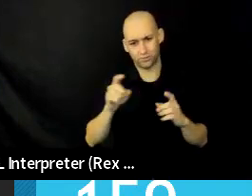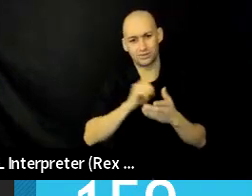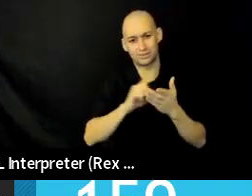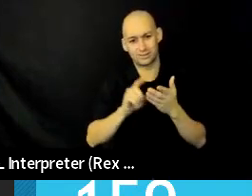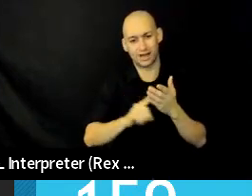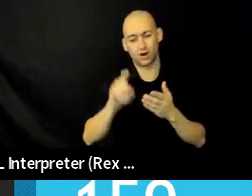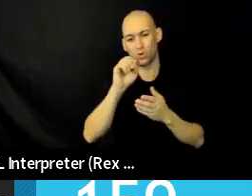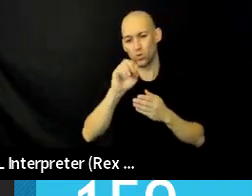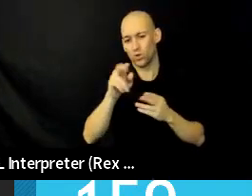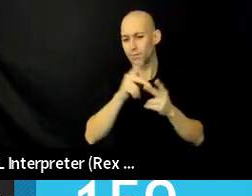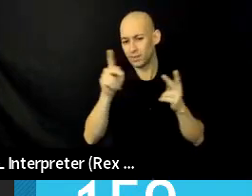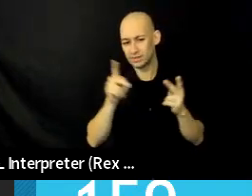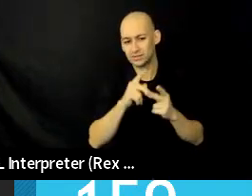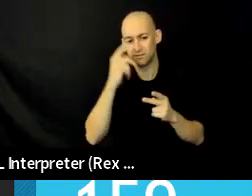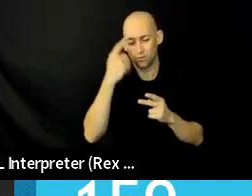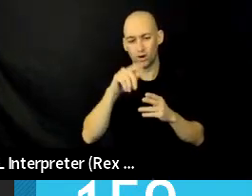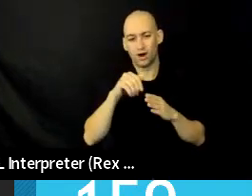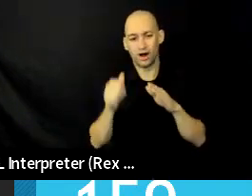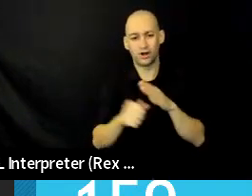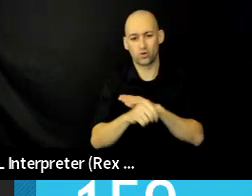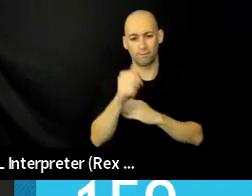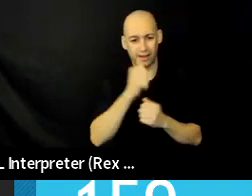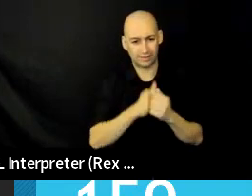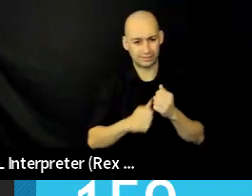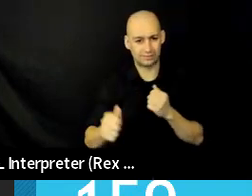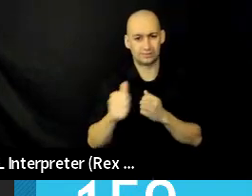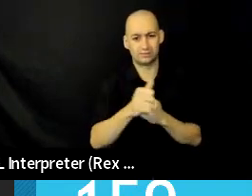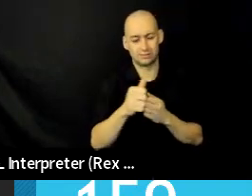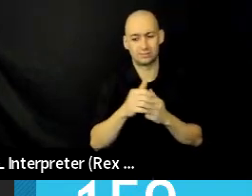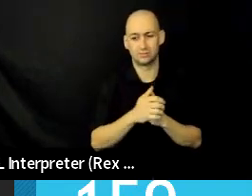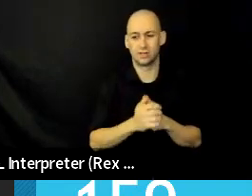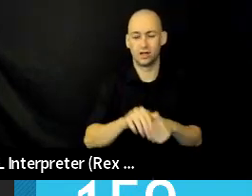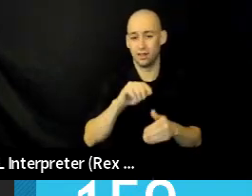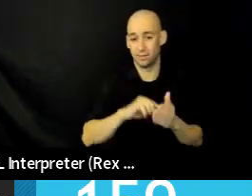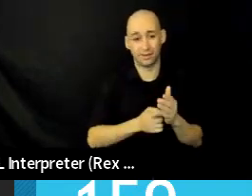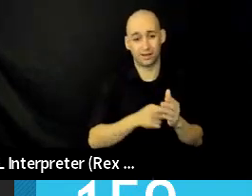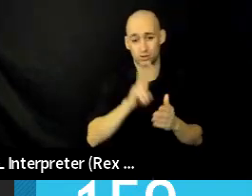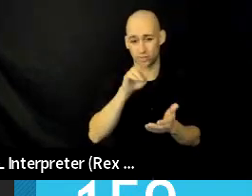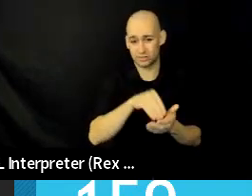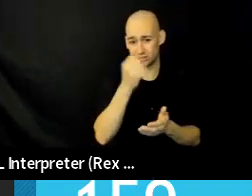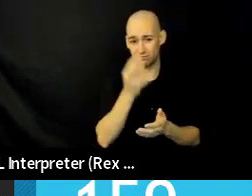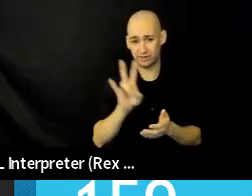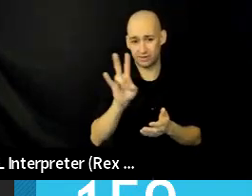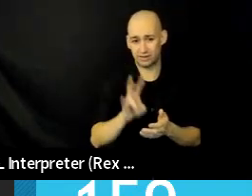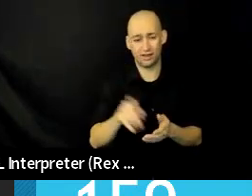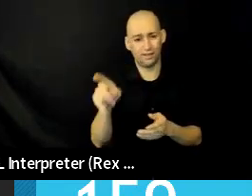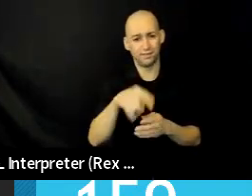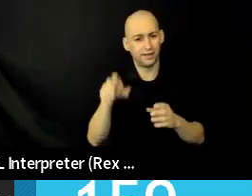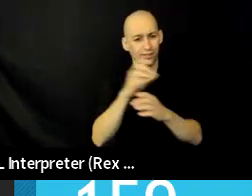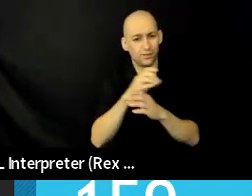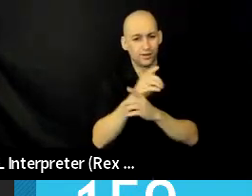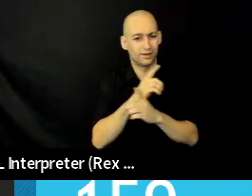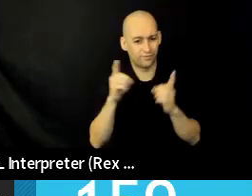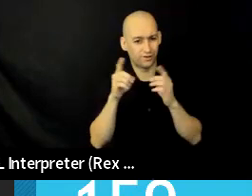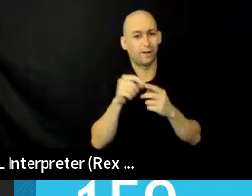the underpass. Way back at the beginning, 2017 or so, they looked at some different options.